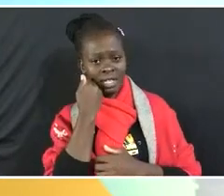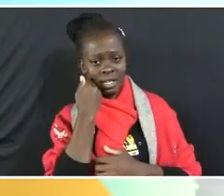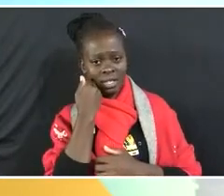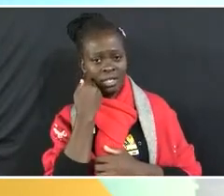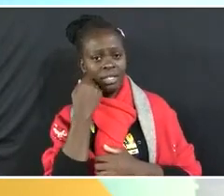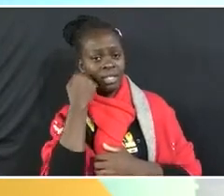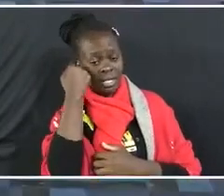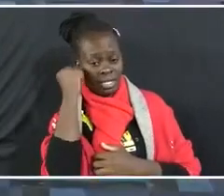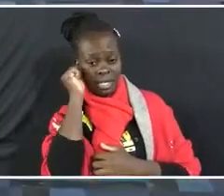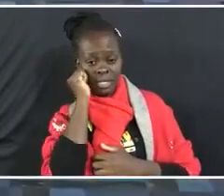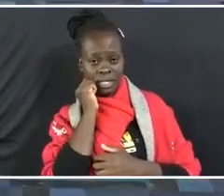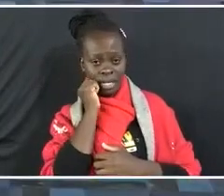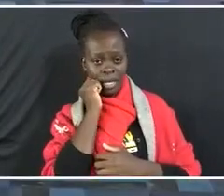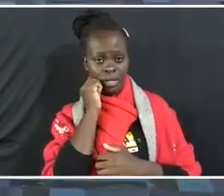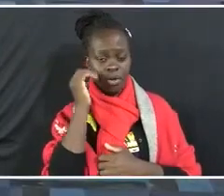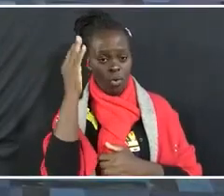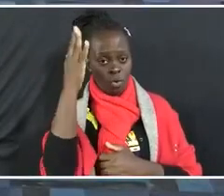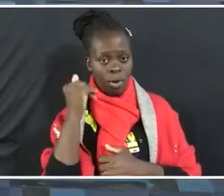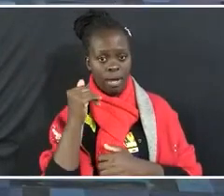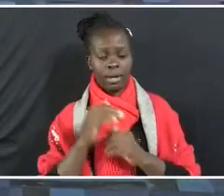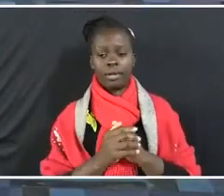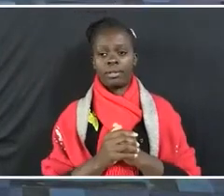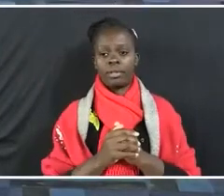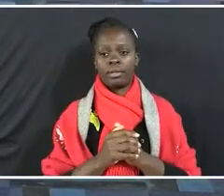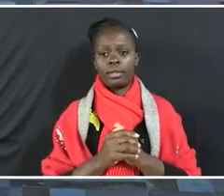heard all this, he was very wroth.